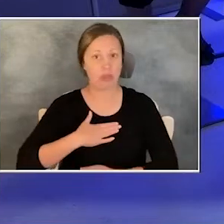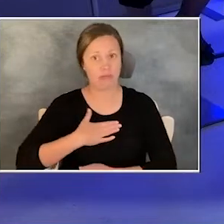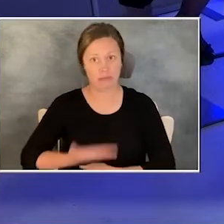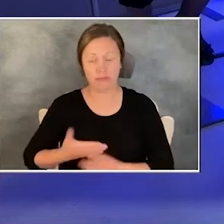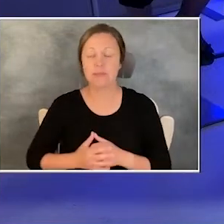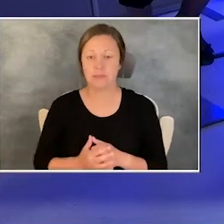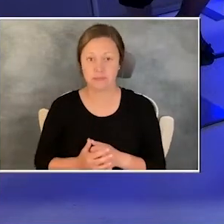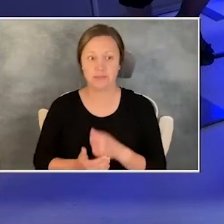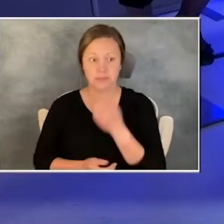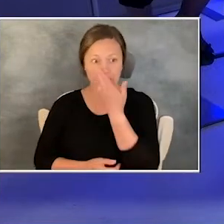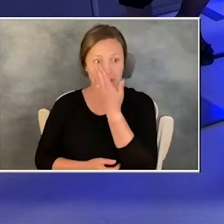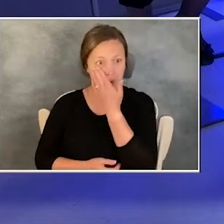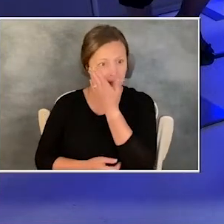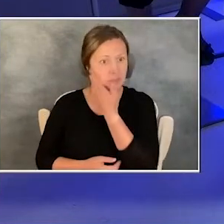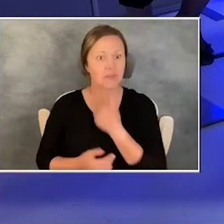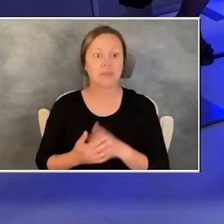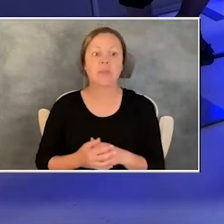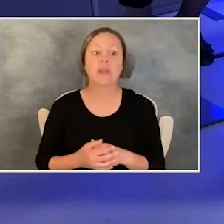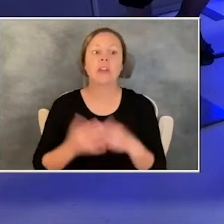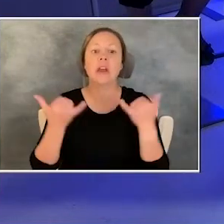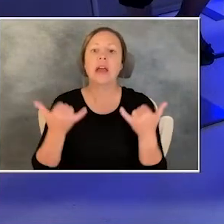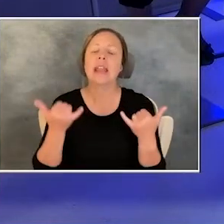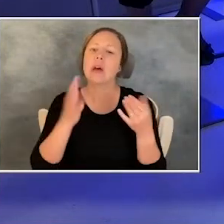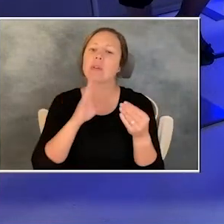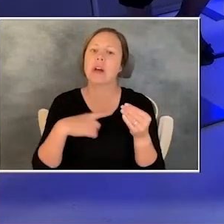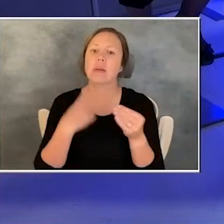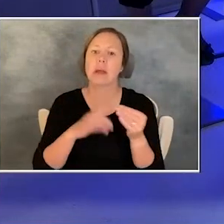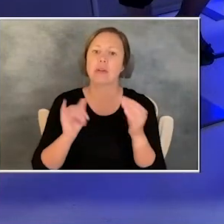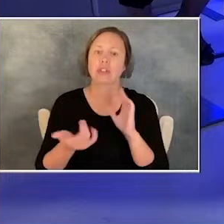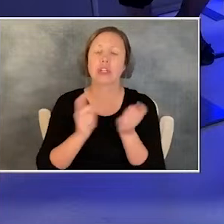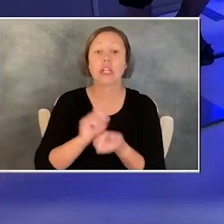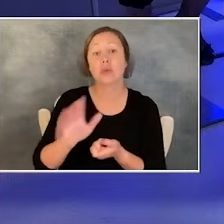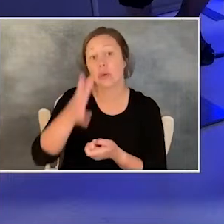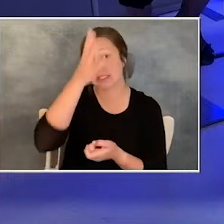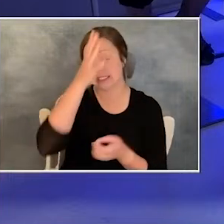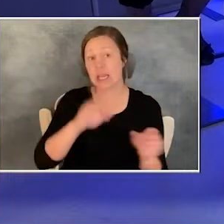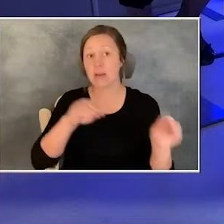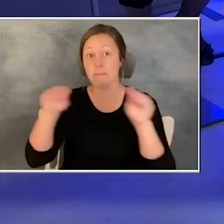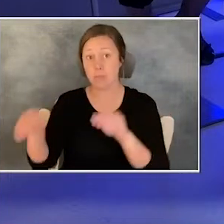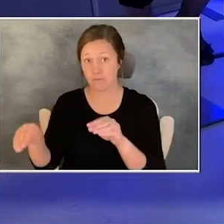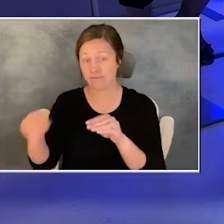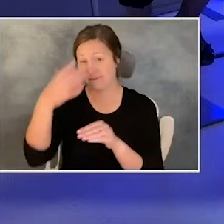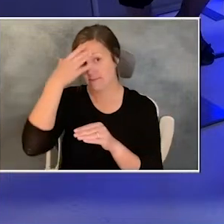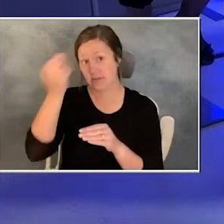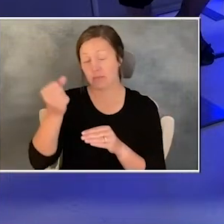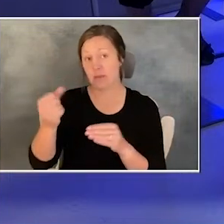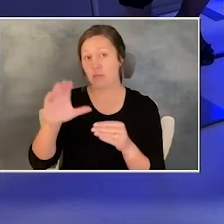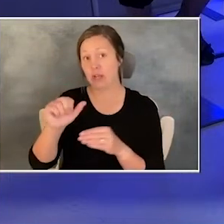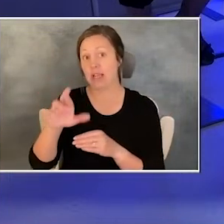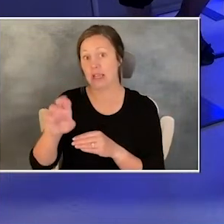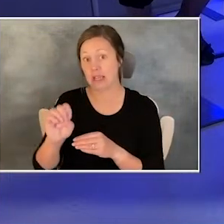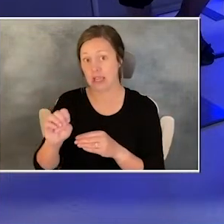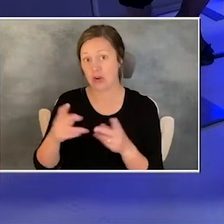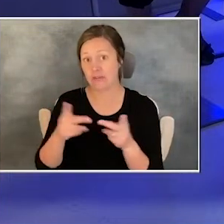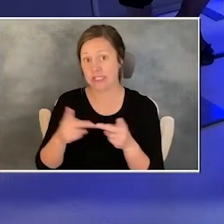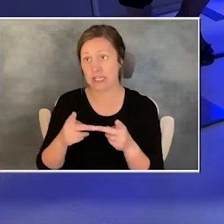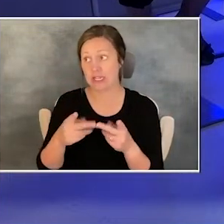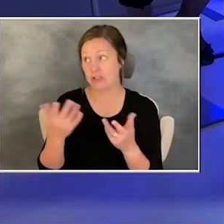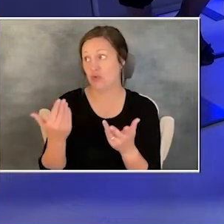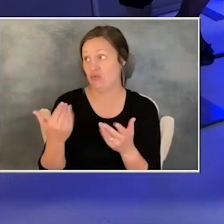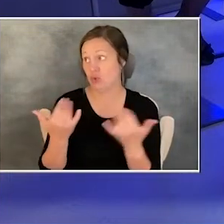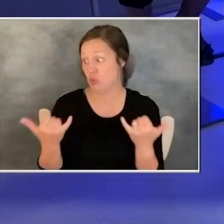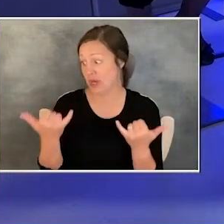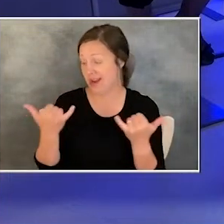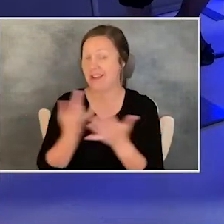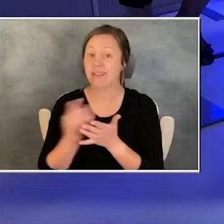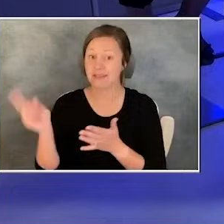about this big change. You moved Jim to a memory care facility. Just a week ago today. A week ago today. Yeah, and so that